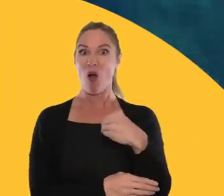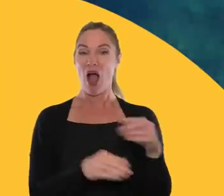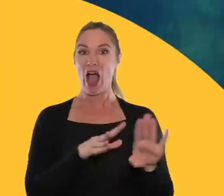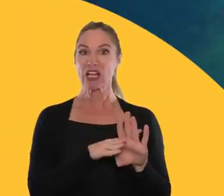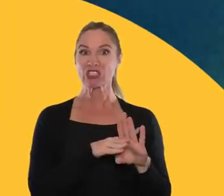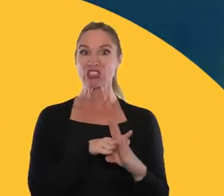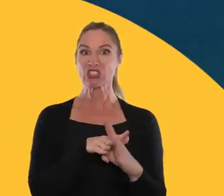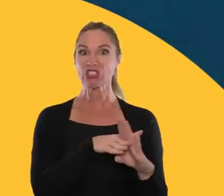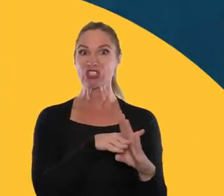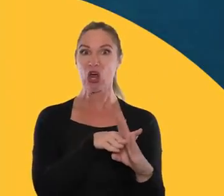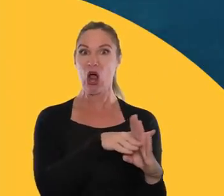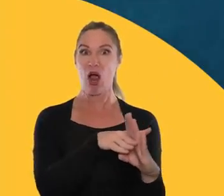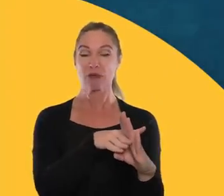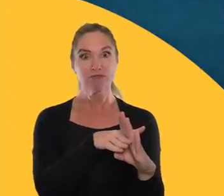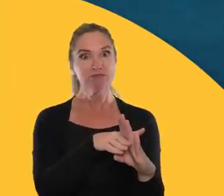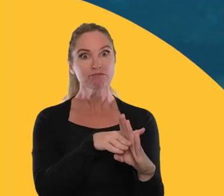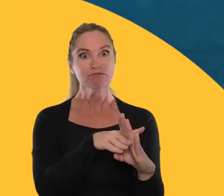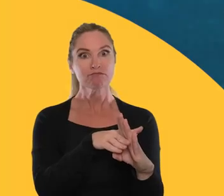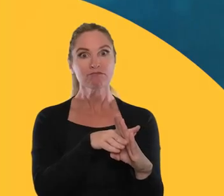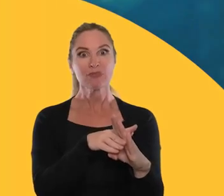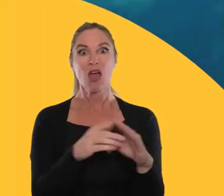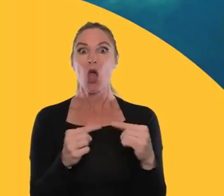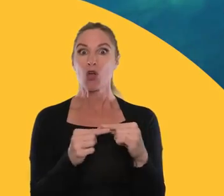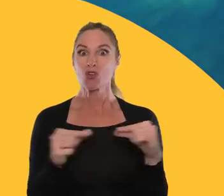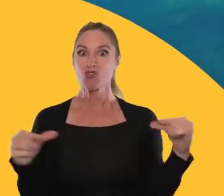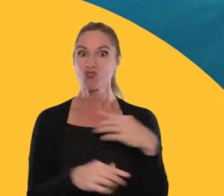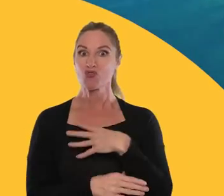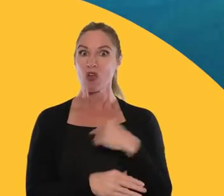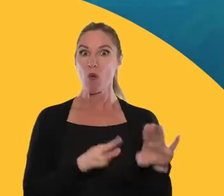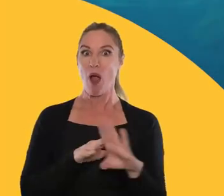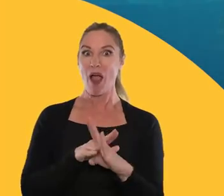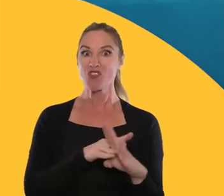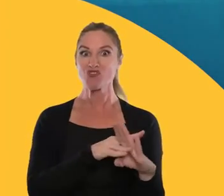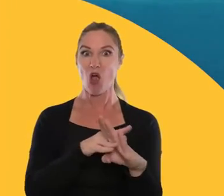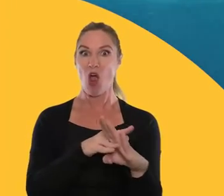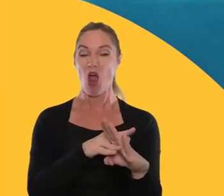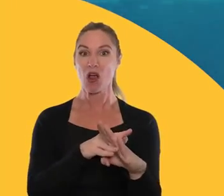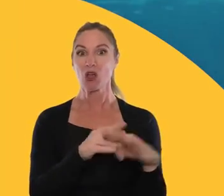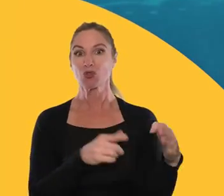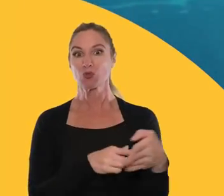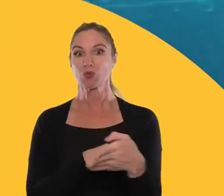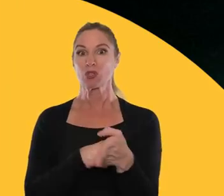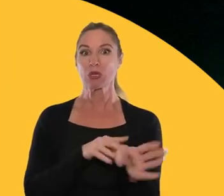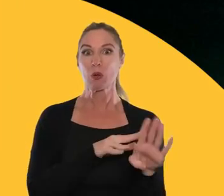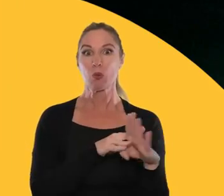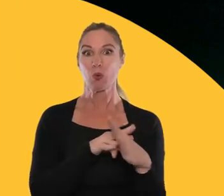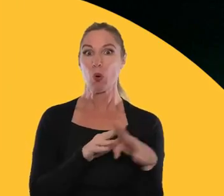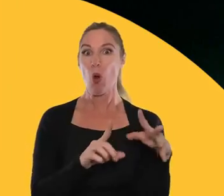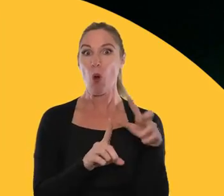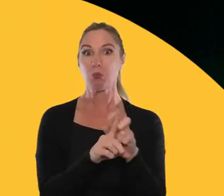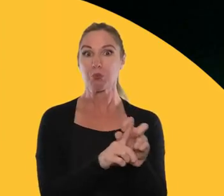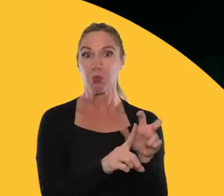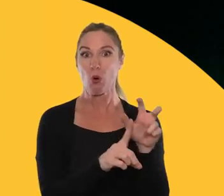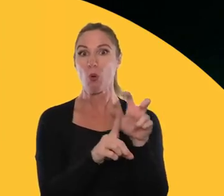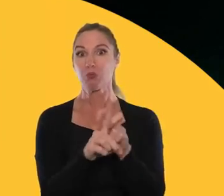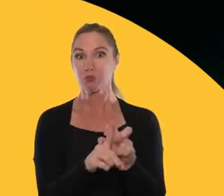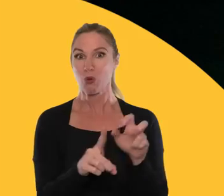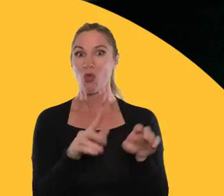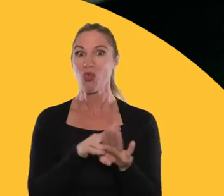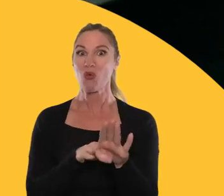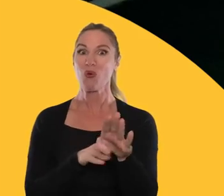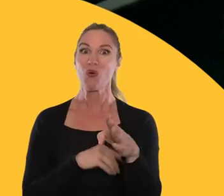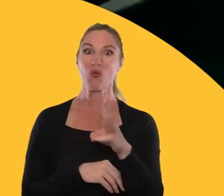white shark. Great white shark, great white shark, snapping through